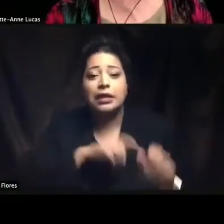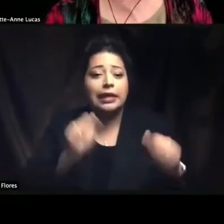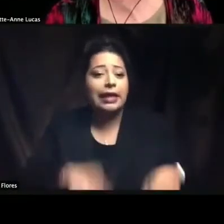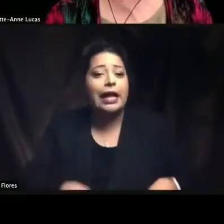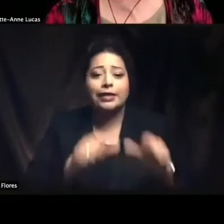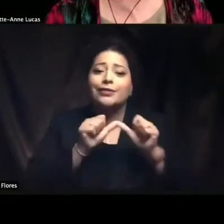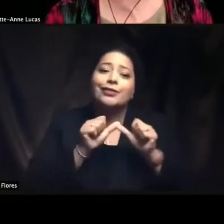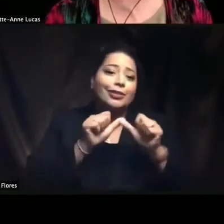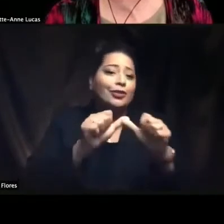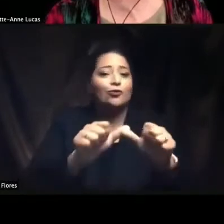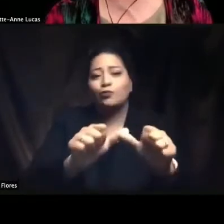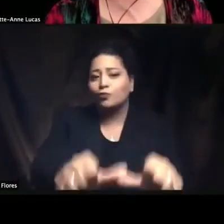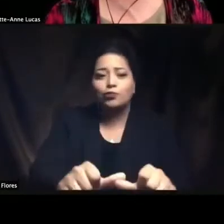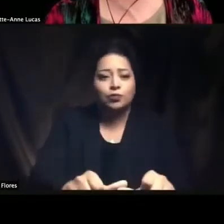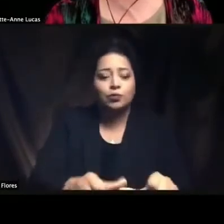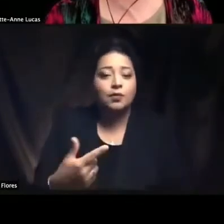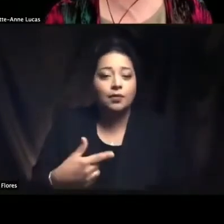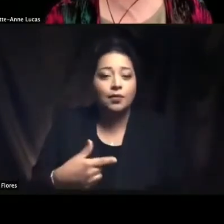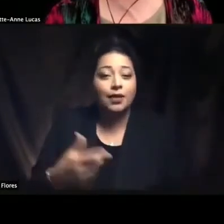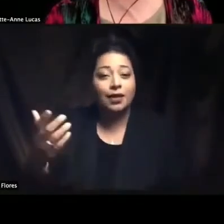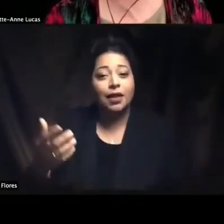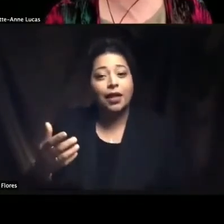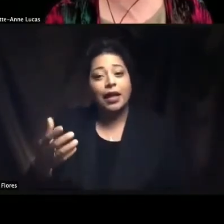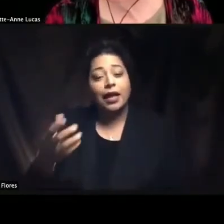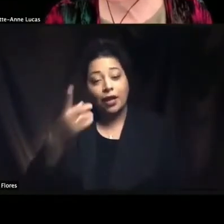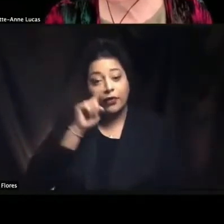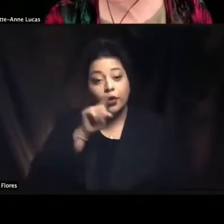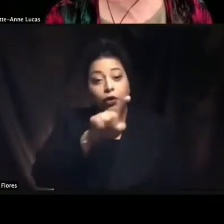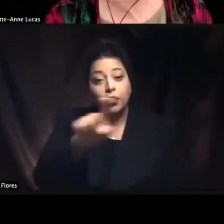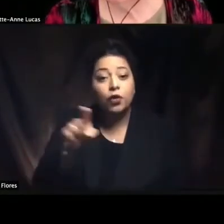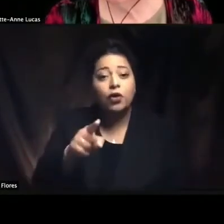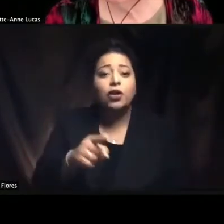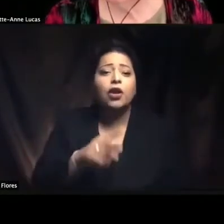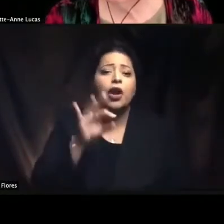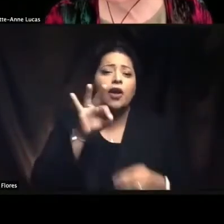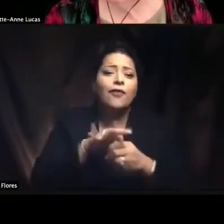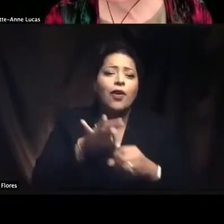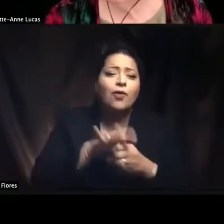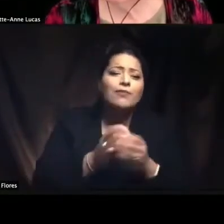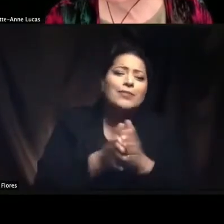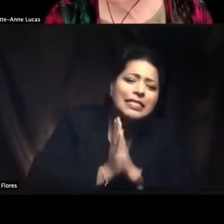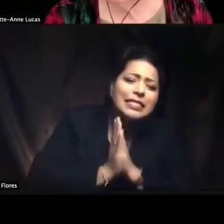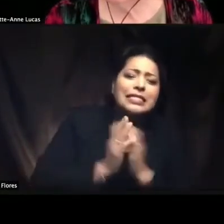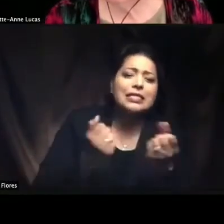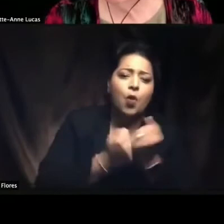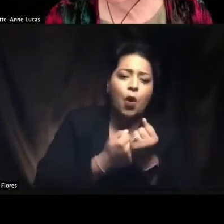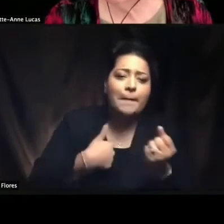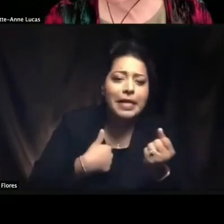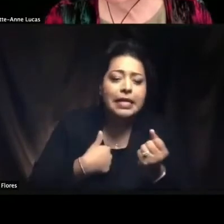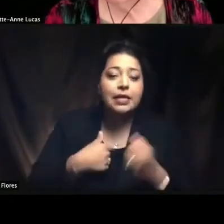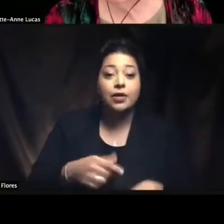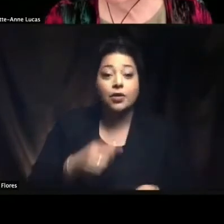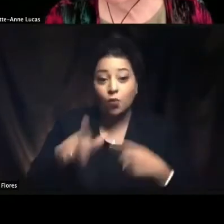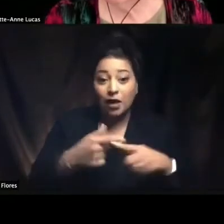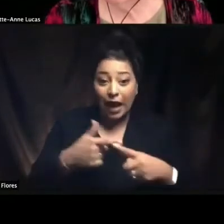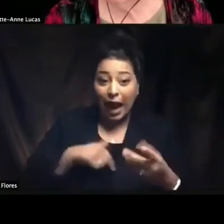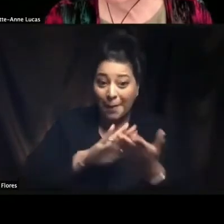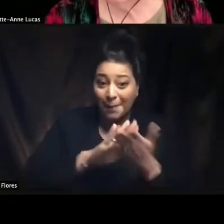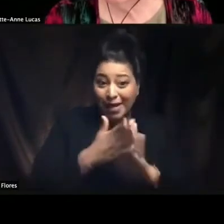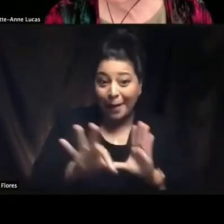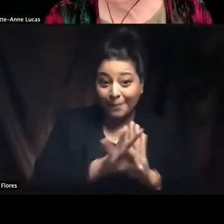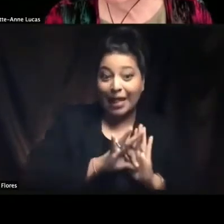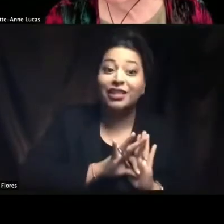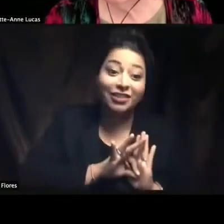forward. Again, I ask humbly for your vote, your support, and get ready, because when I do get elected May